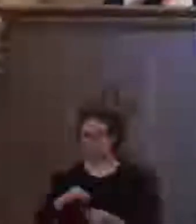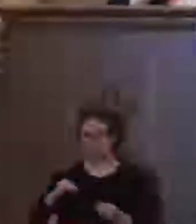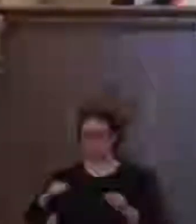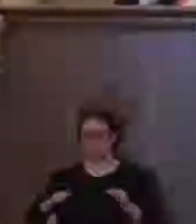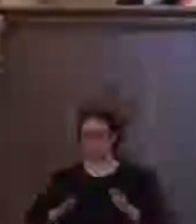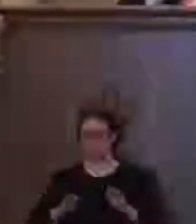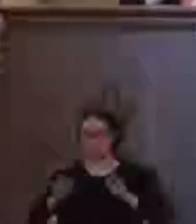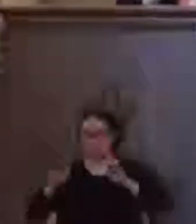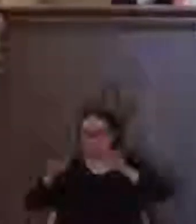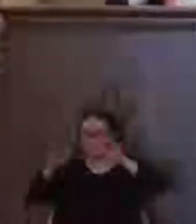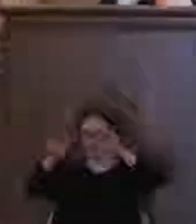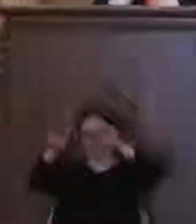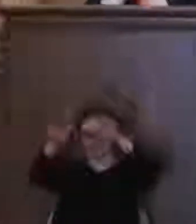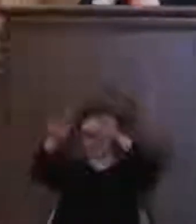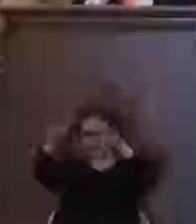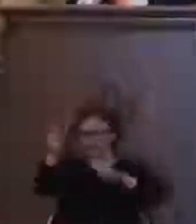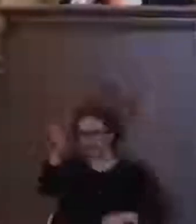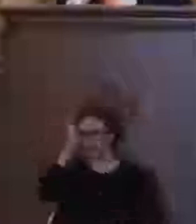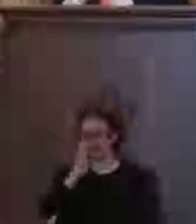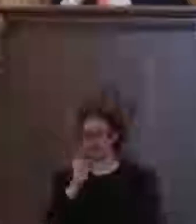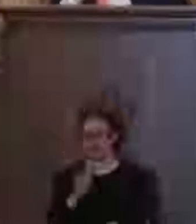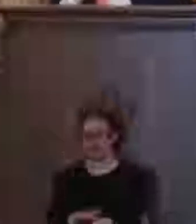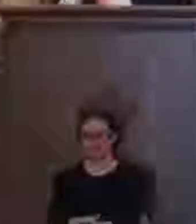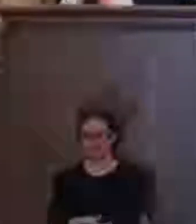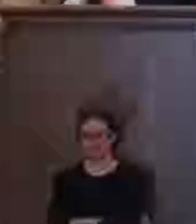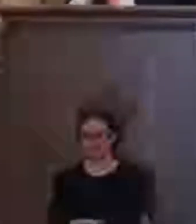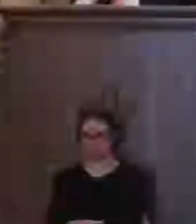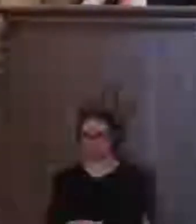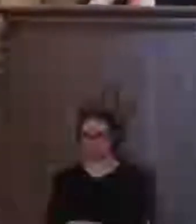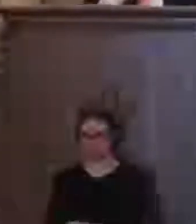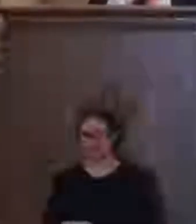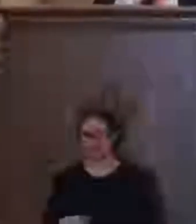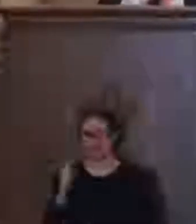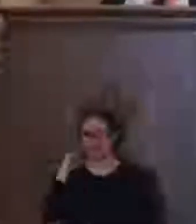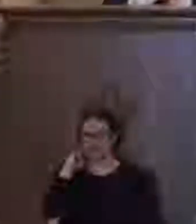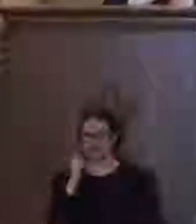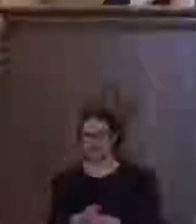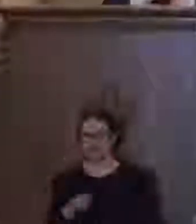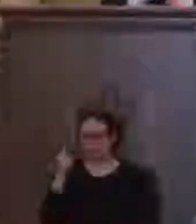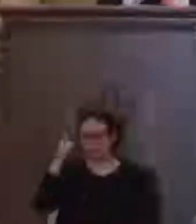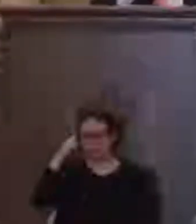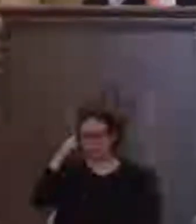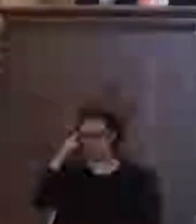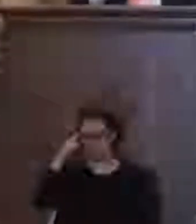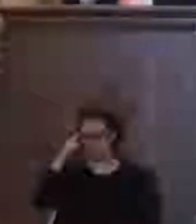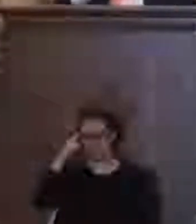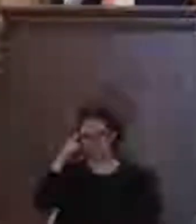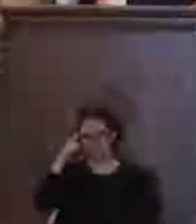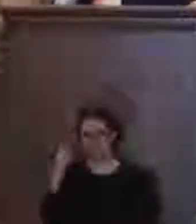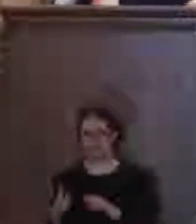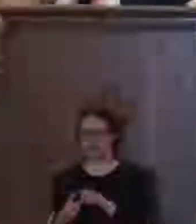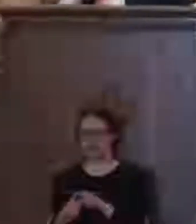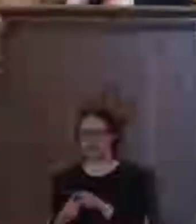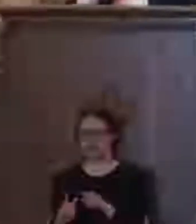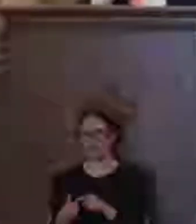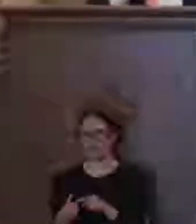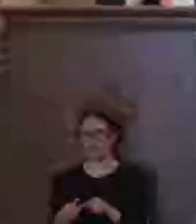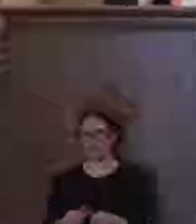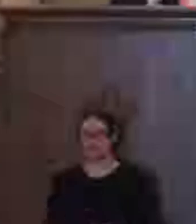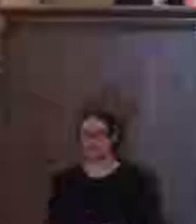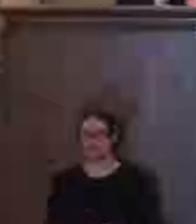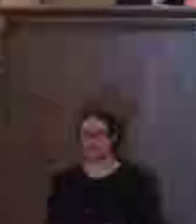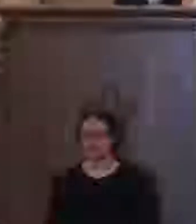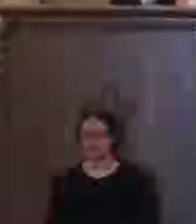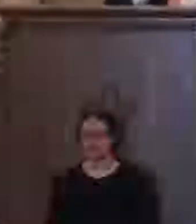high. God had touched him. He was in his right mind when he made this decision. And